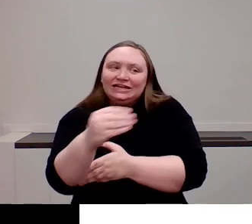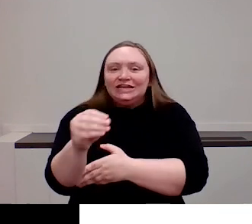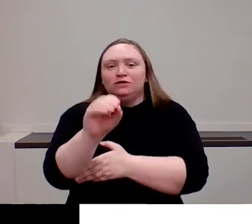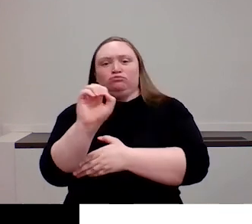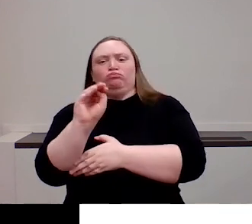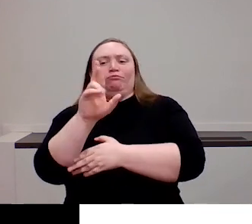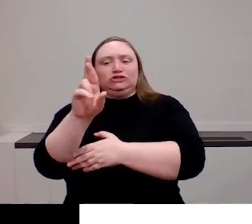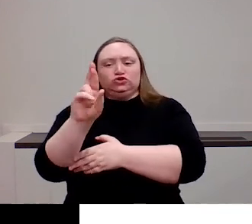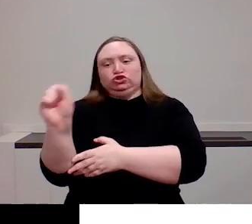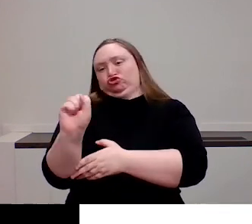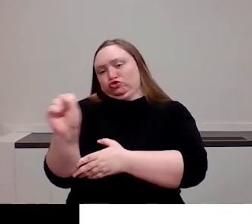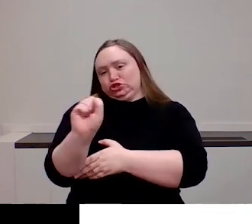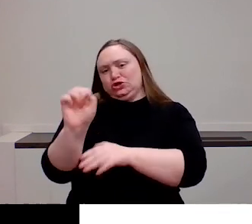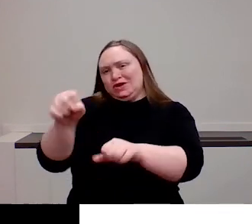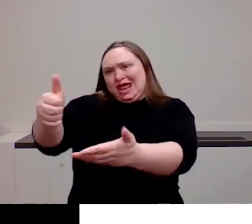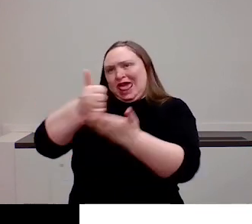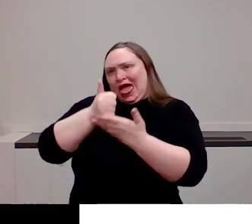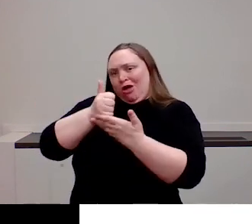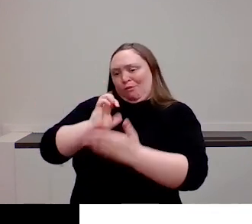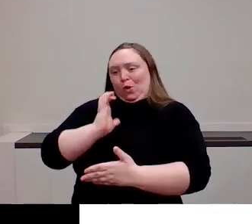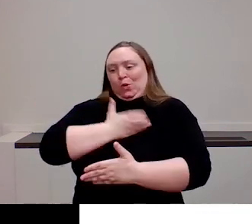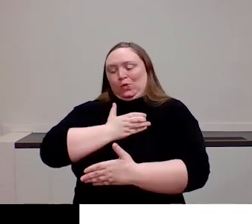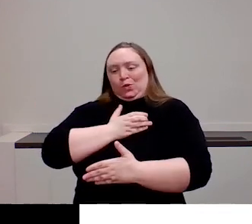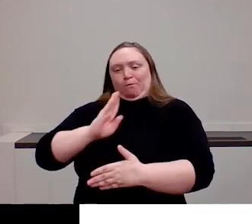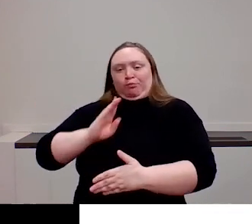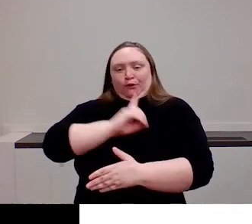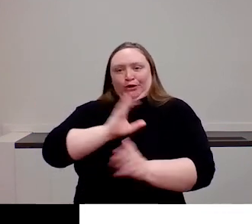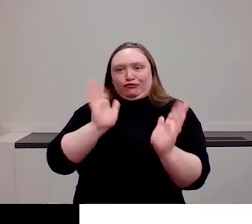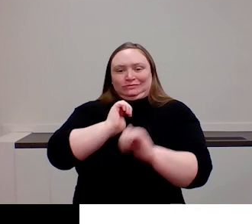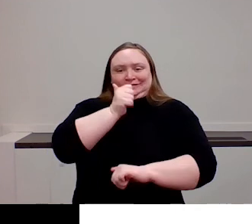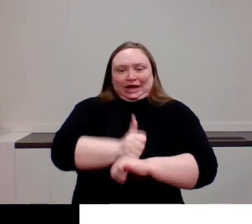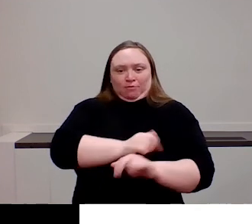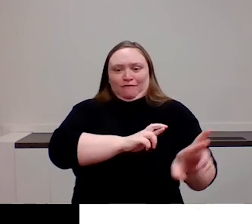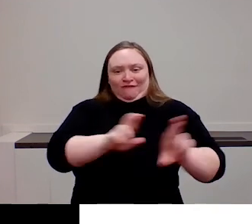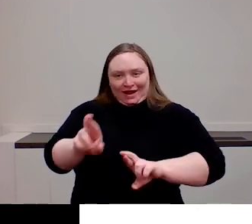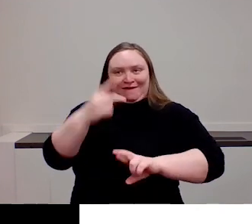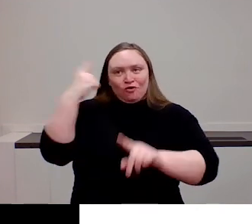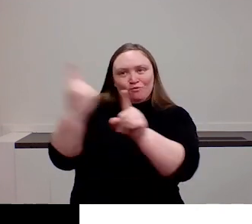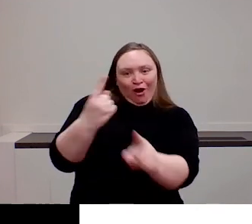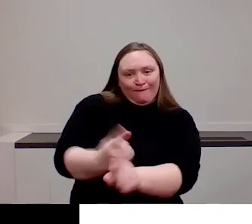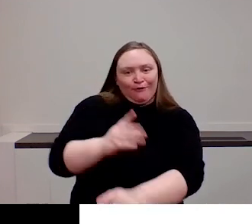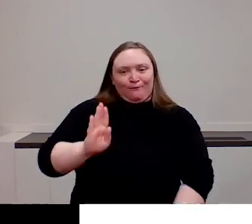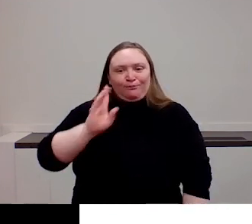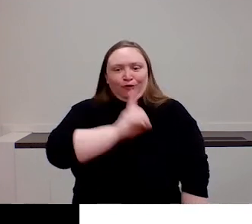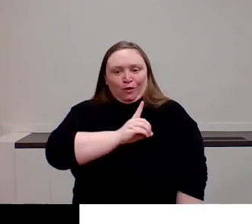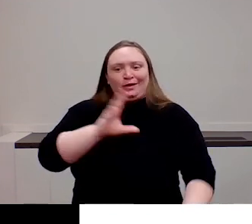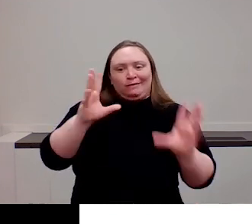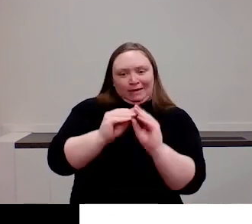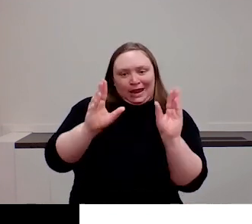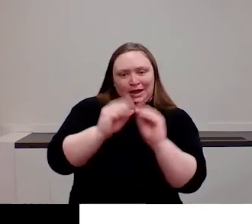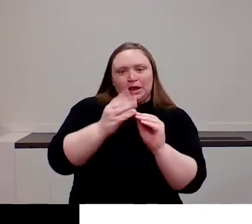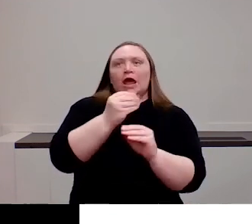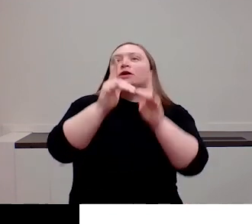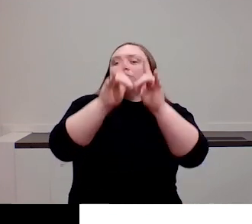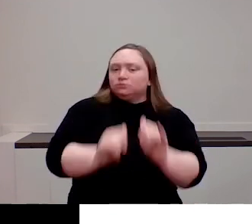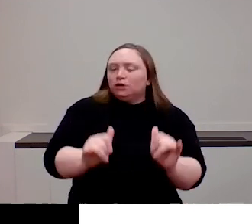Mr. Steck-Schulte, you could help get our boardroom ready for, I'm just going to say a proper board meeting and